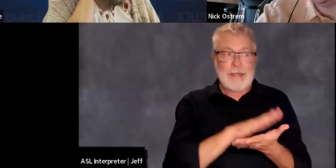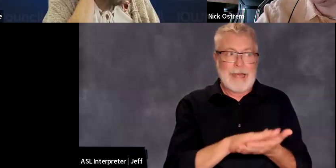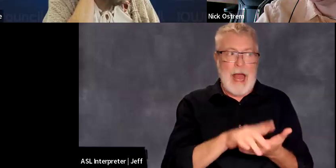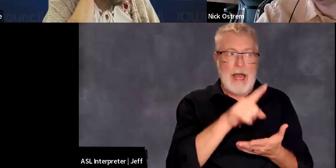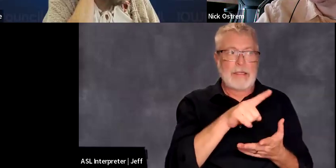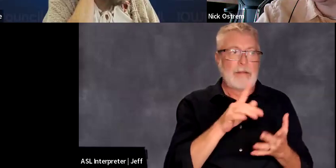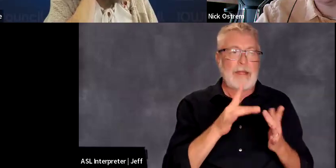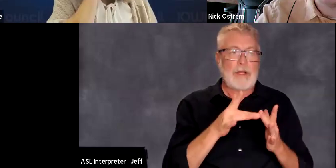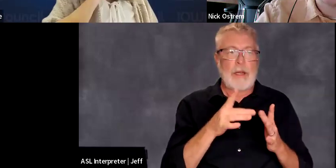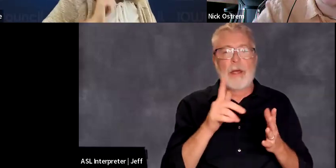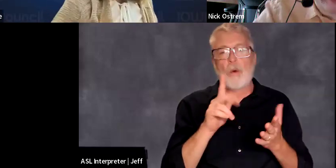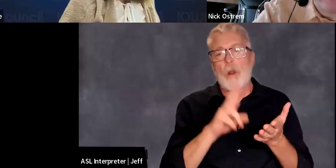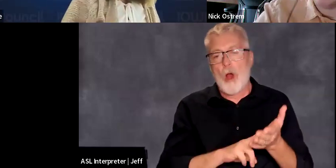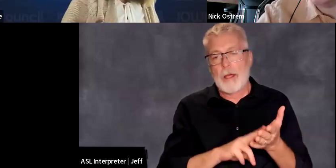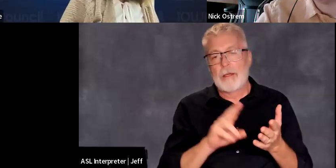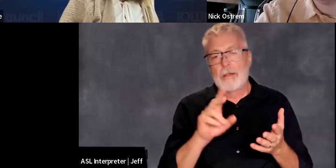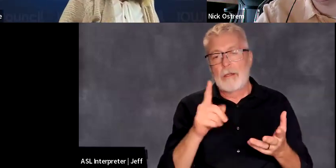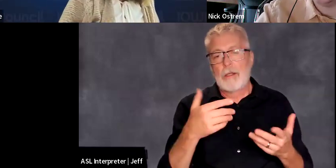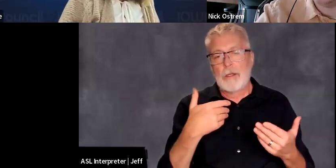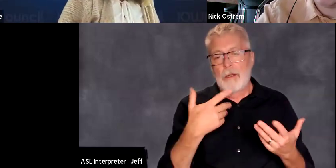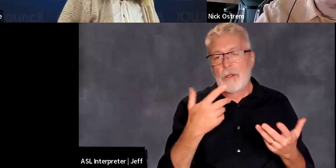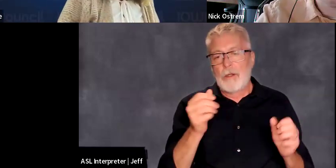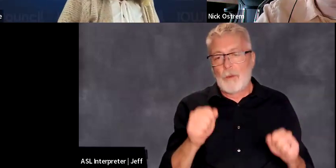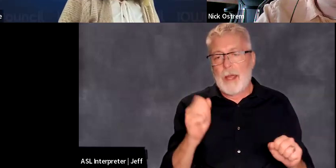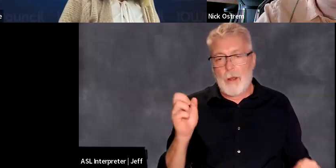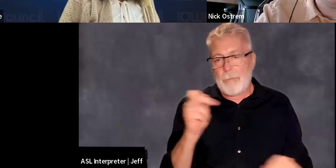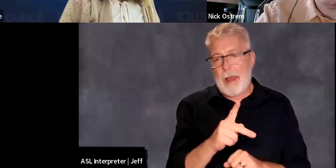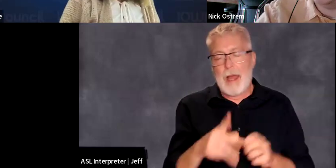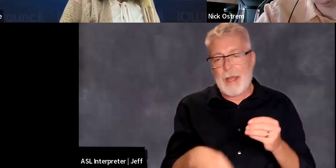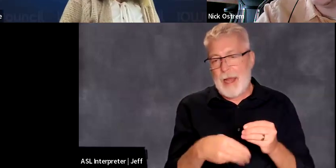the internet and the login stuff is that you have the flexibility to come back and add